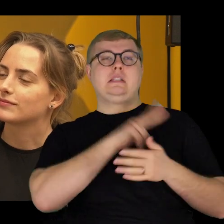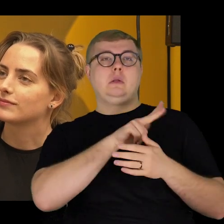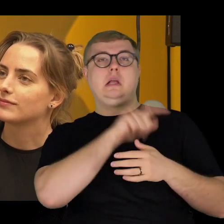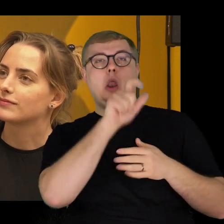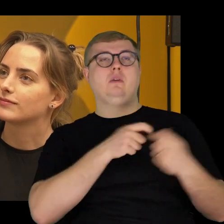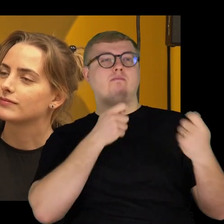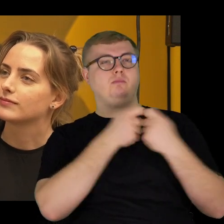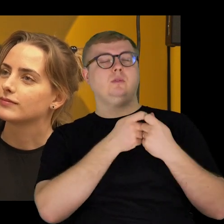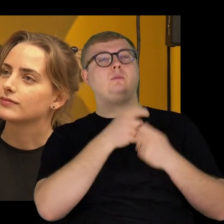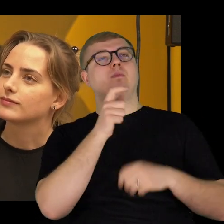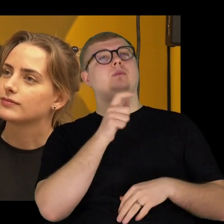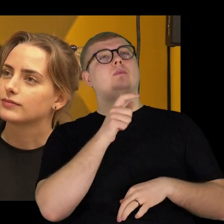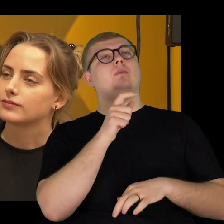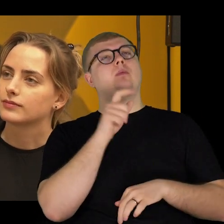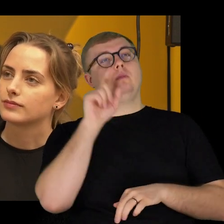very like